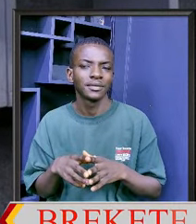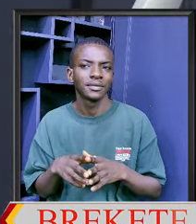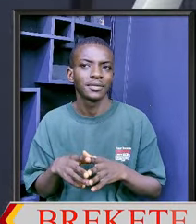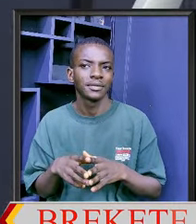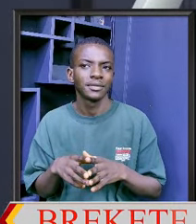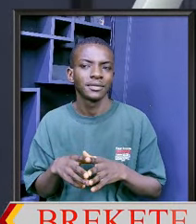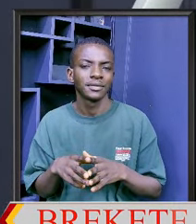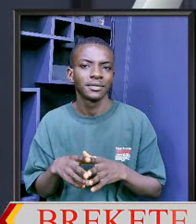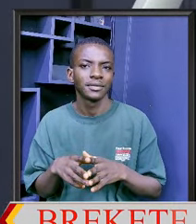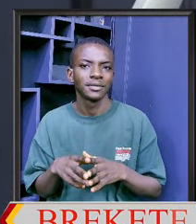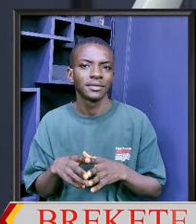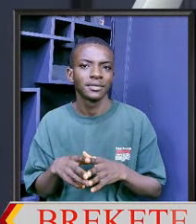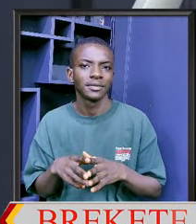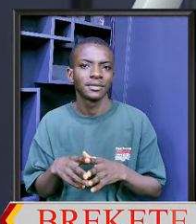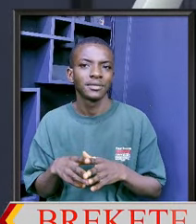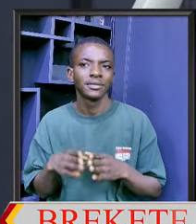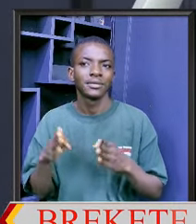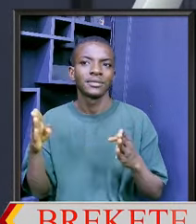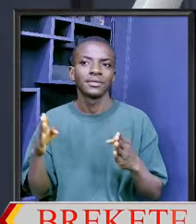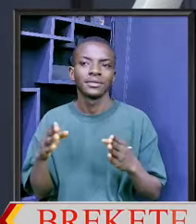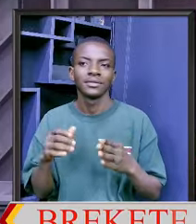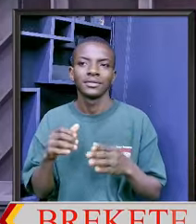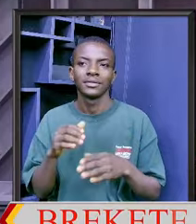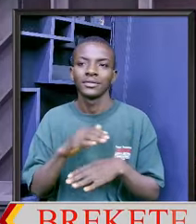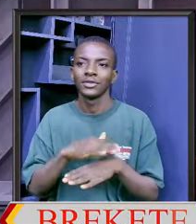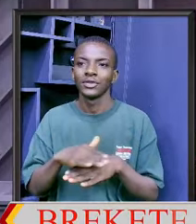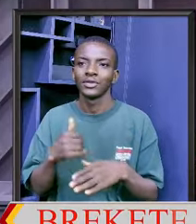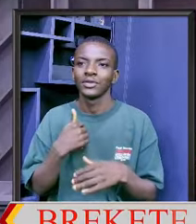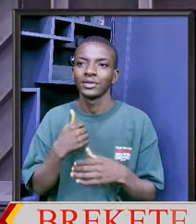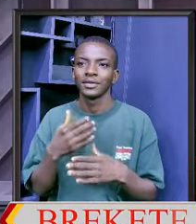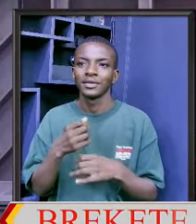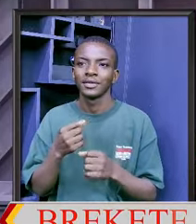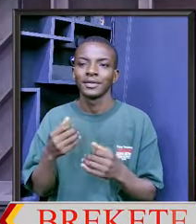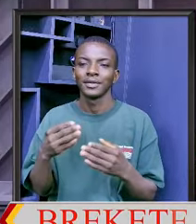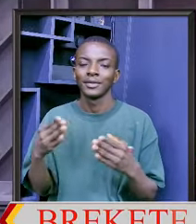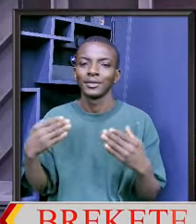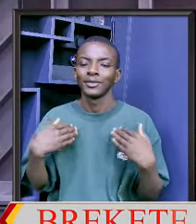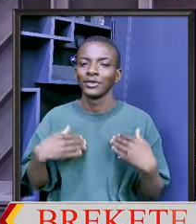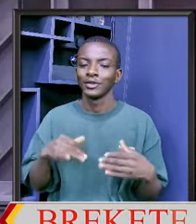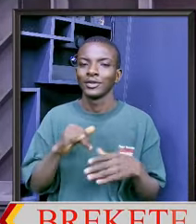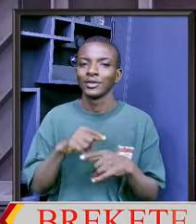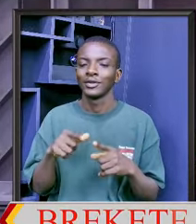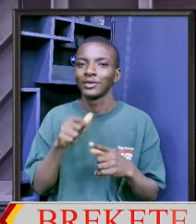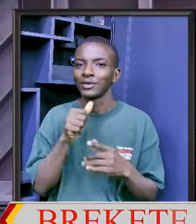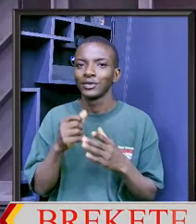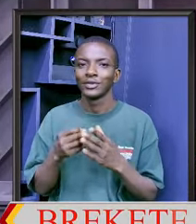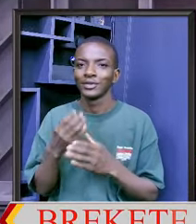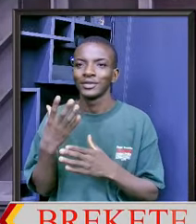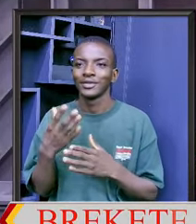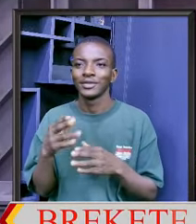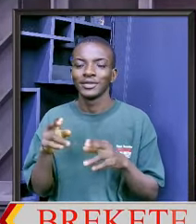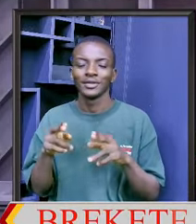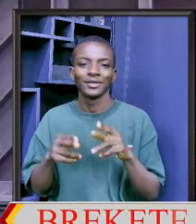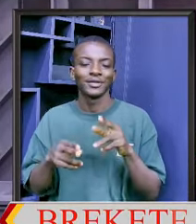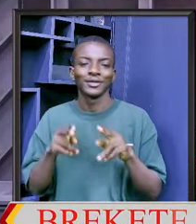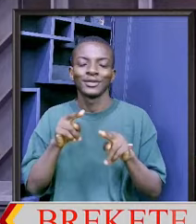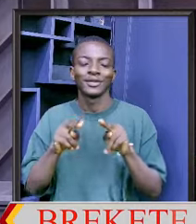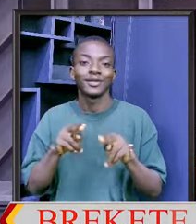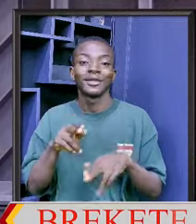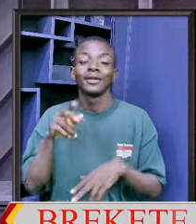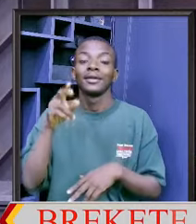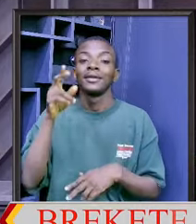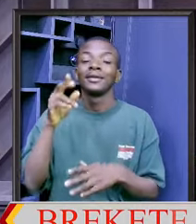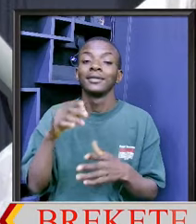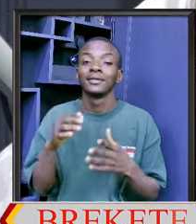No, I'm tall, but I'm not get body like that. I tall, but it's not too much. Normal tall.